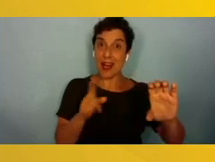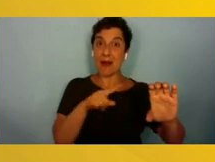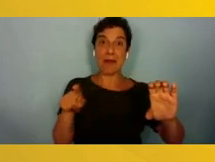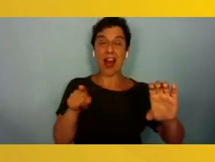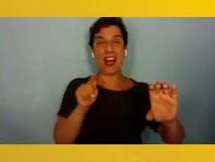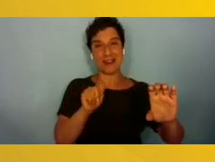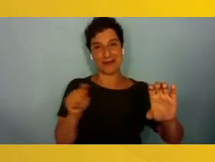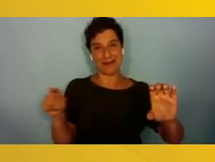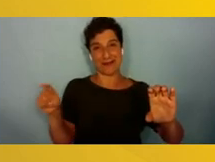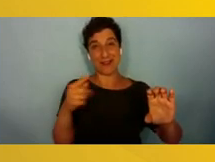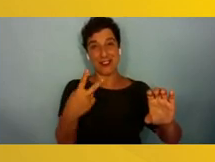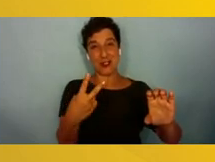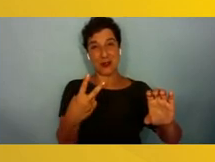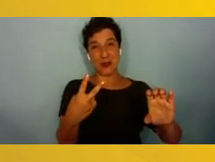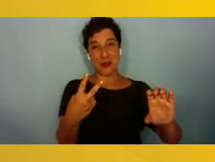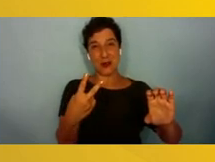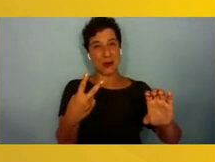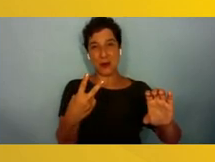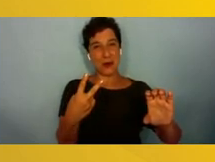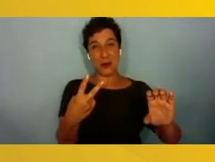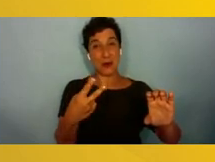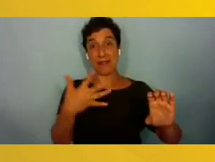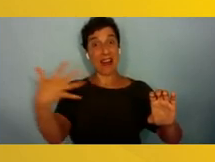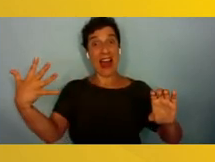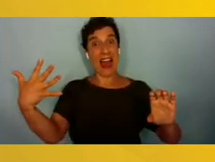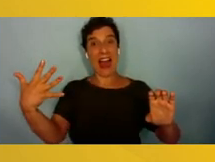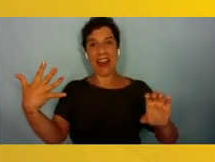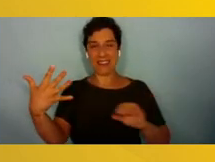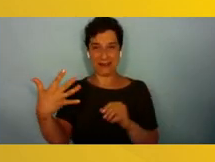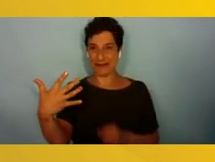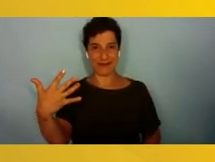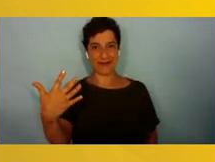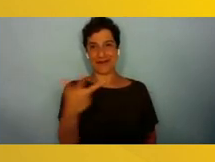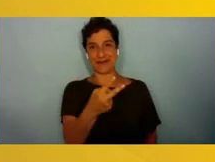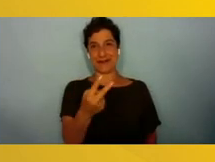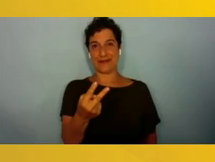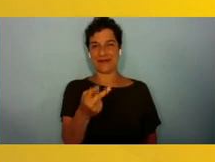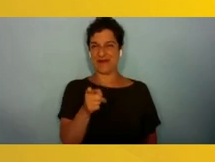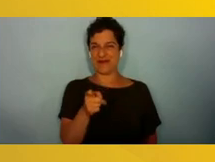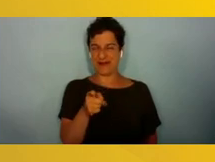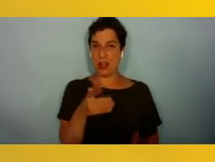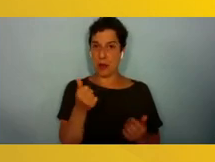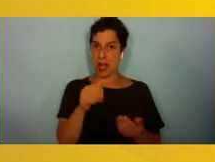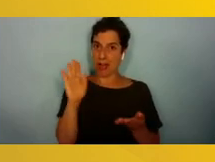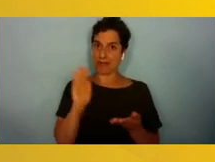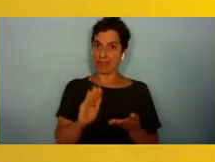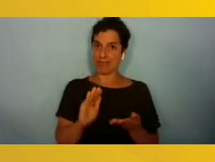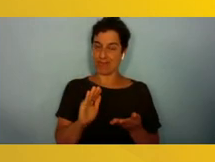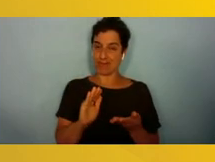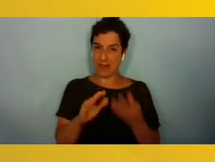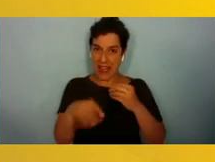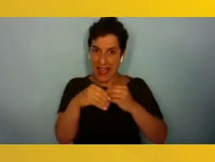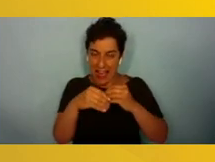for reducing the amount of whales getting hit by ships. So let's see if we can add some more slow zones.